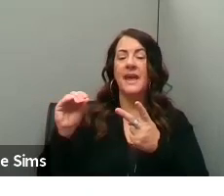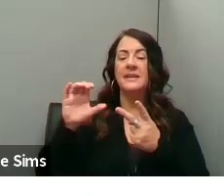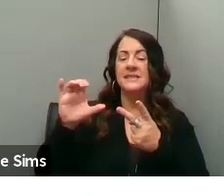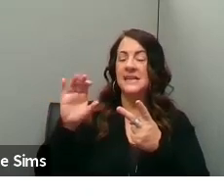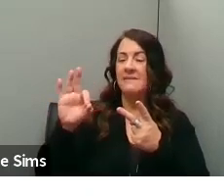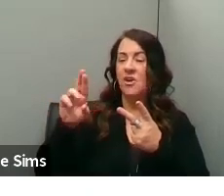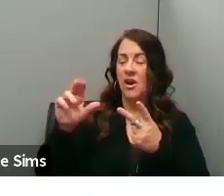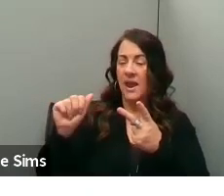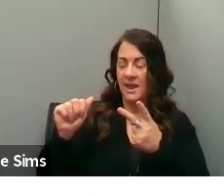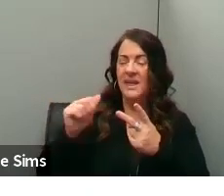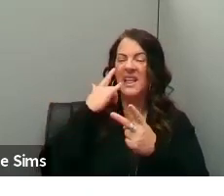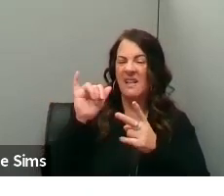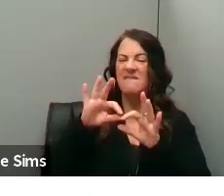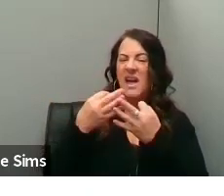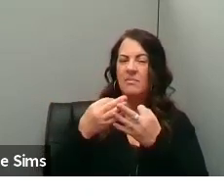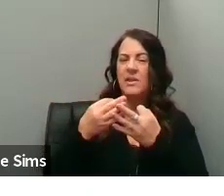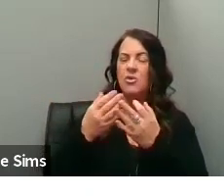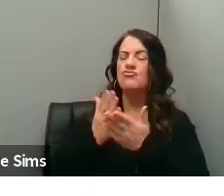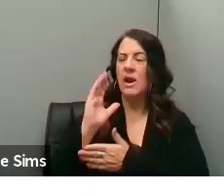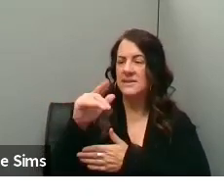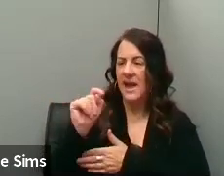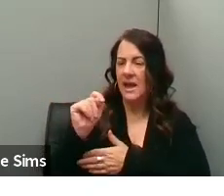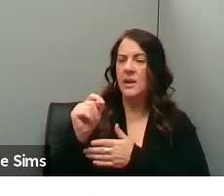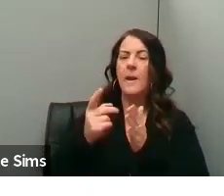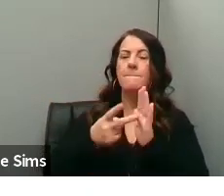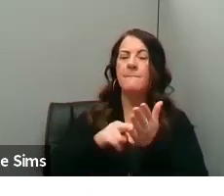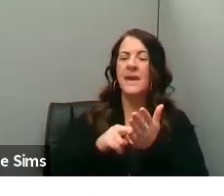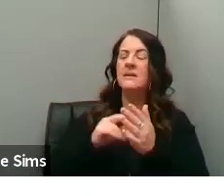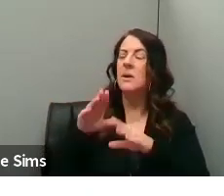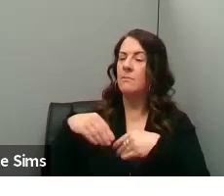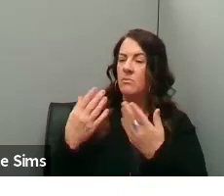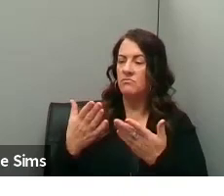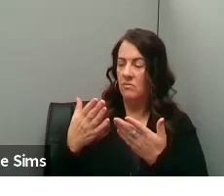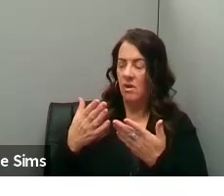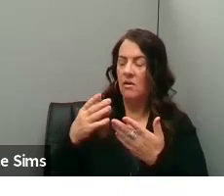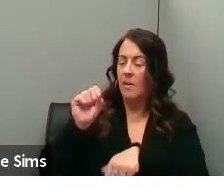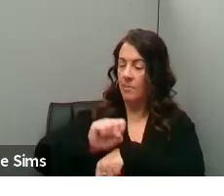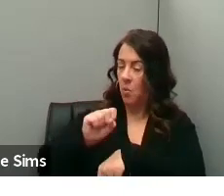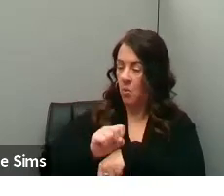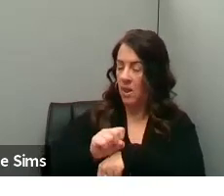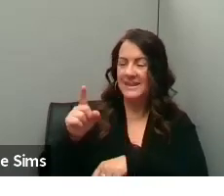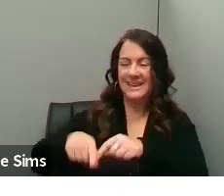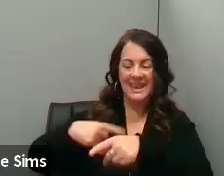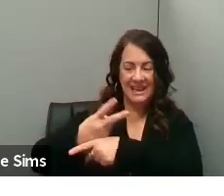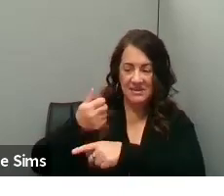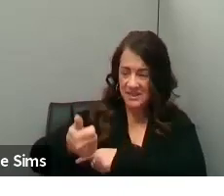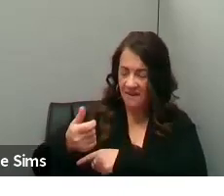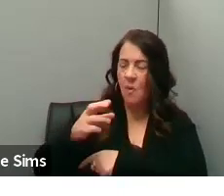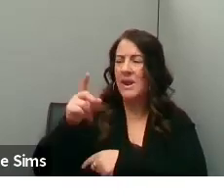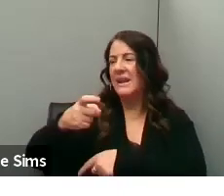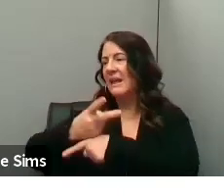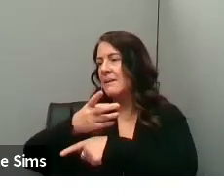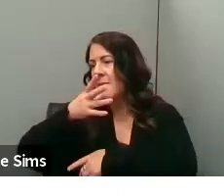job protected leave for employees that cannot care for themselves or a spouse, parent,